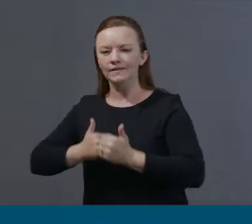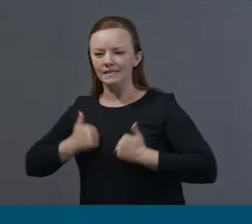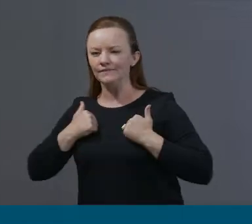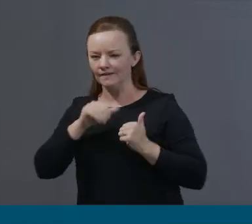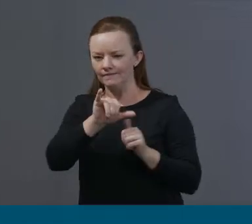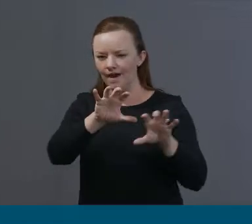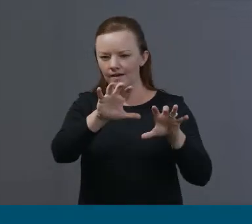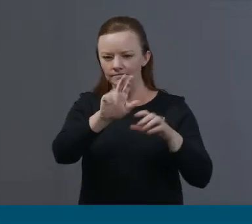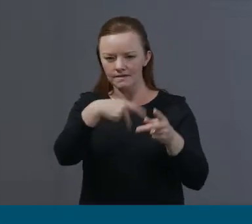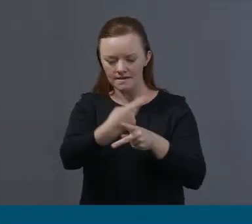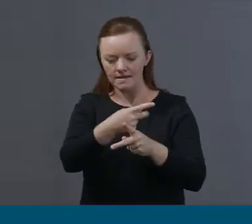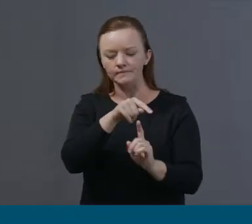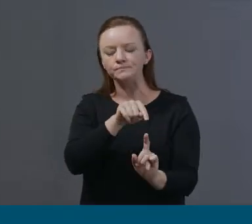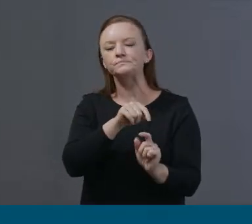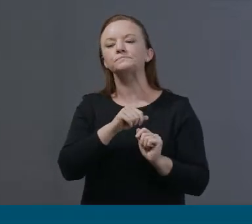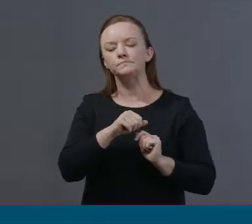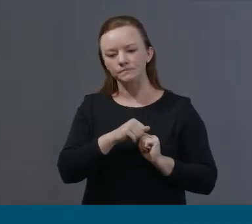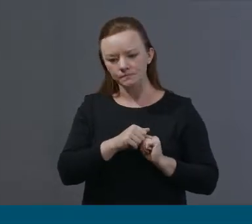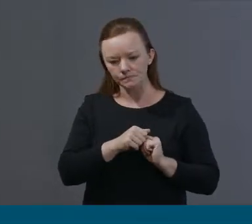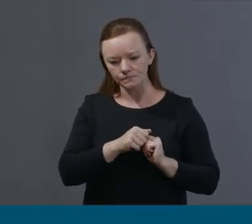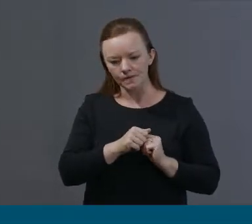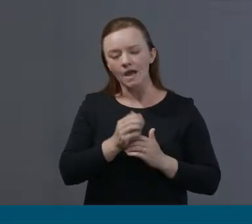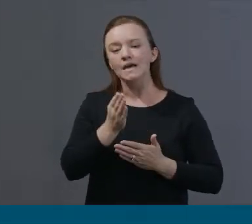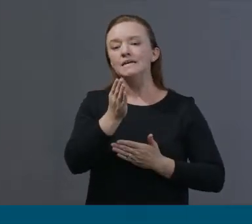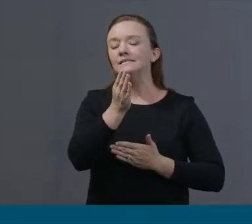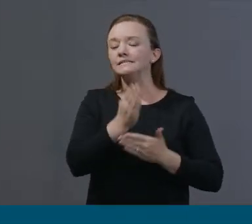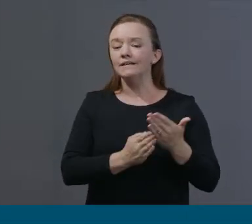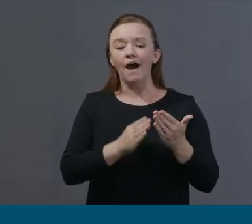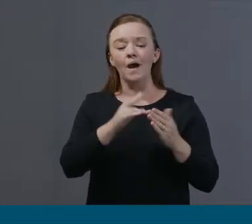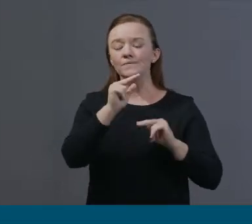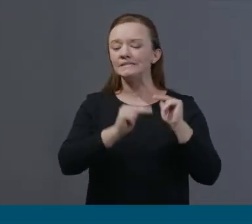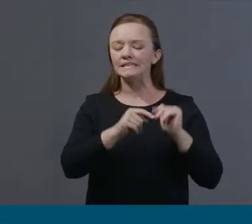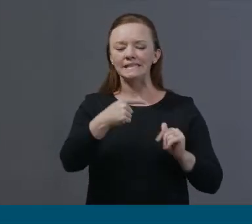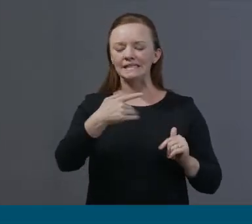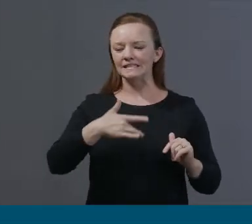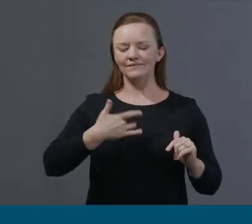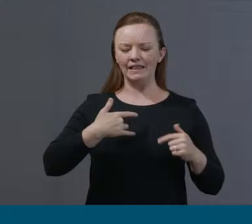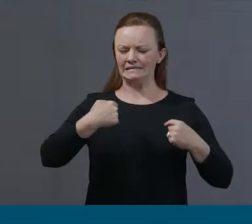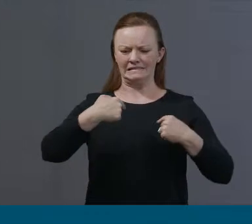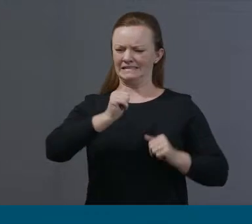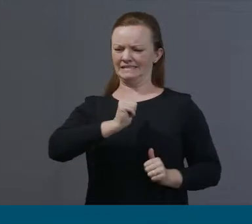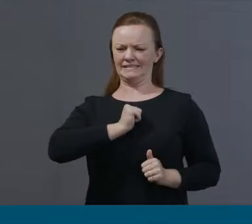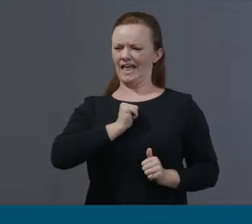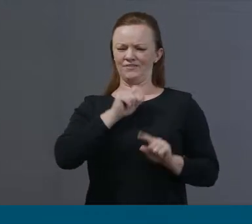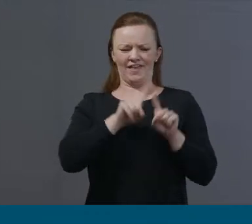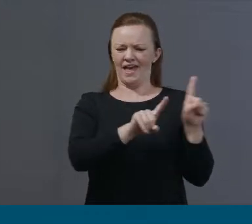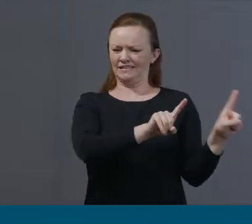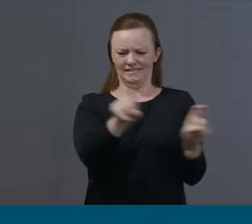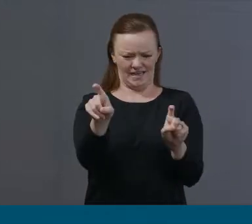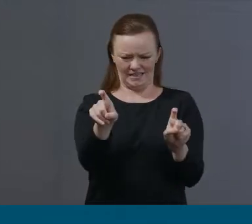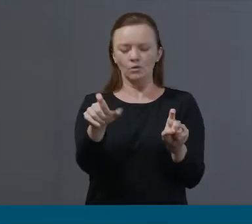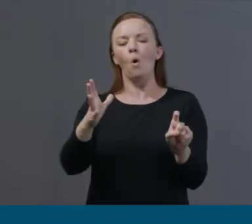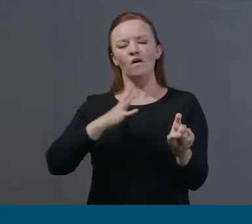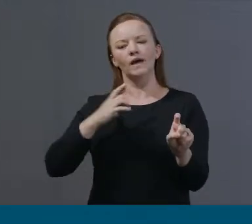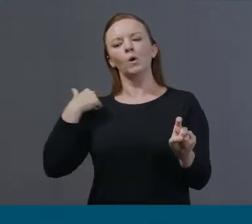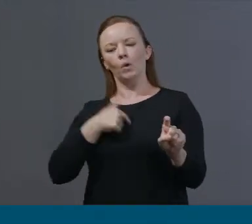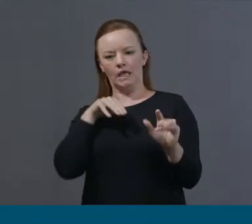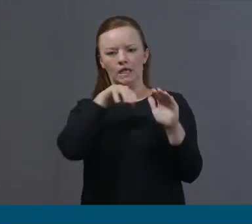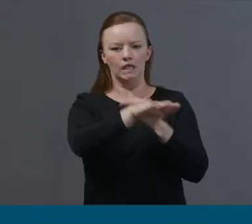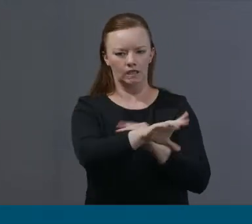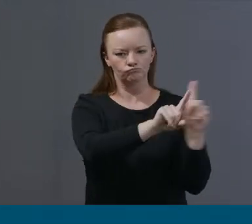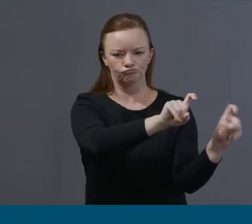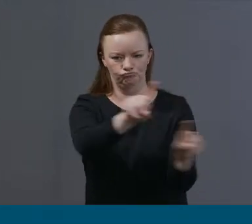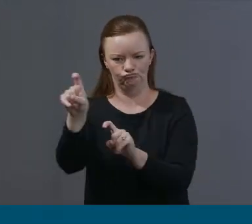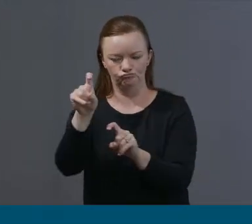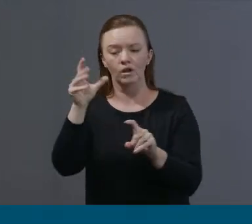that decided that they were not going to collect on their own. So we've tested almost 15,000 staff